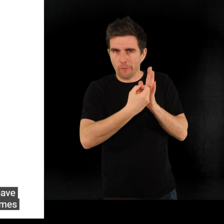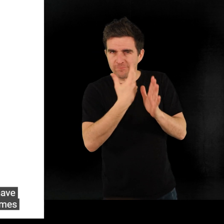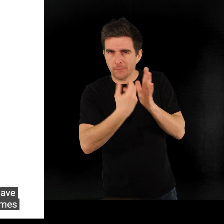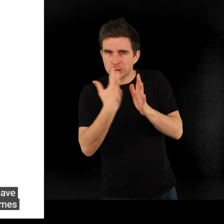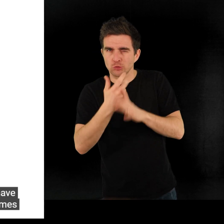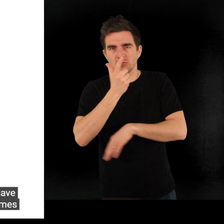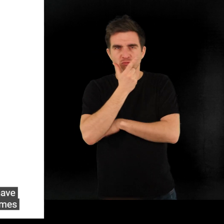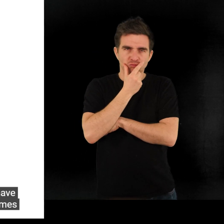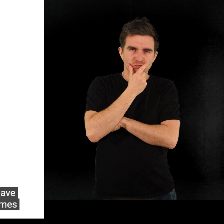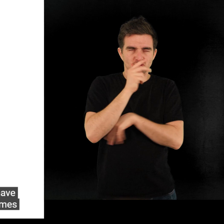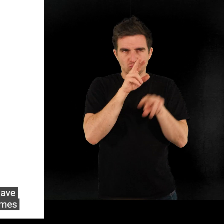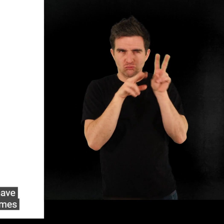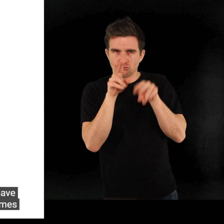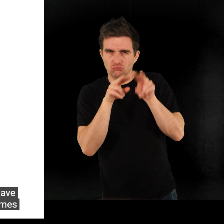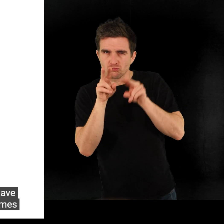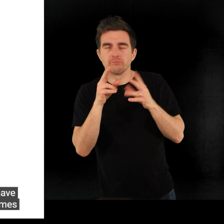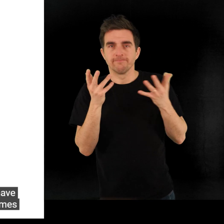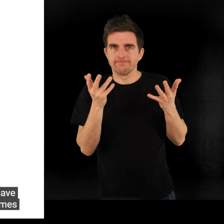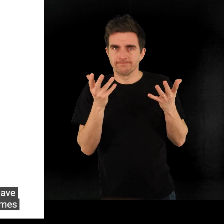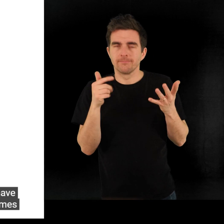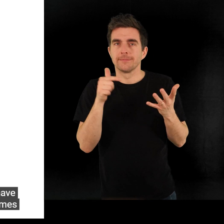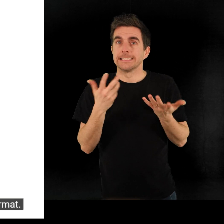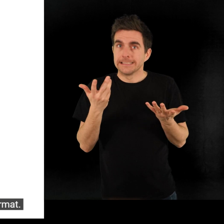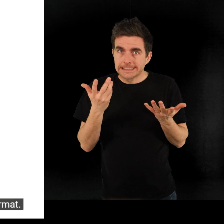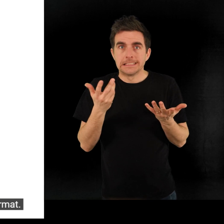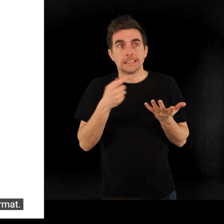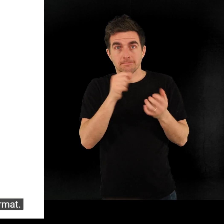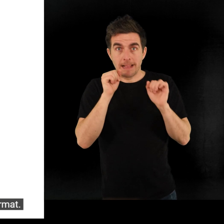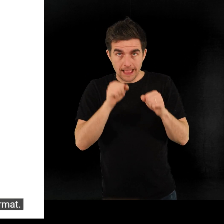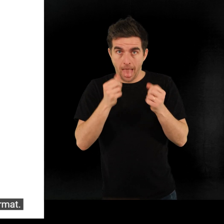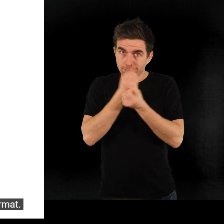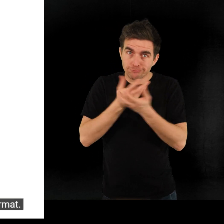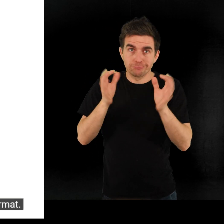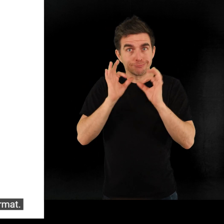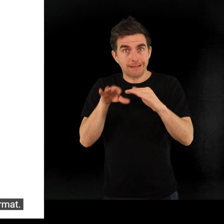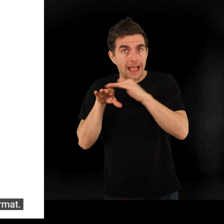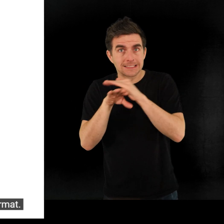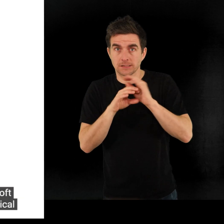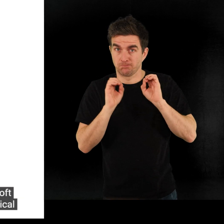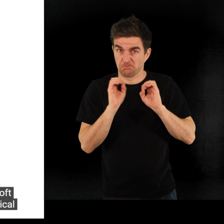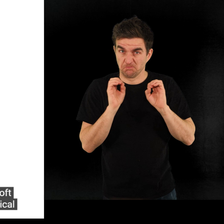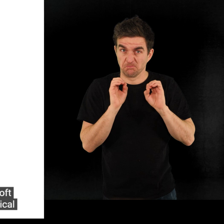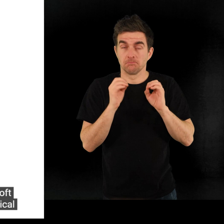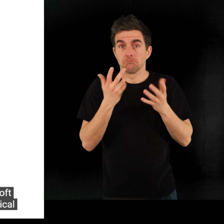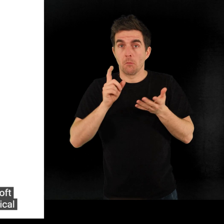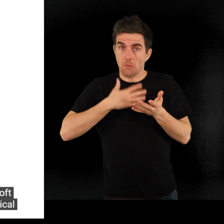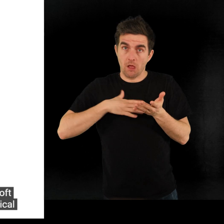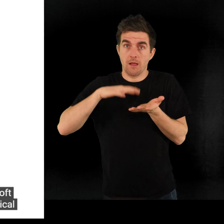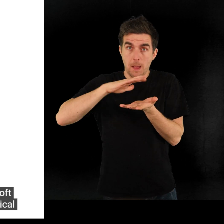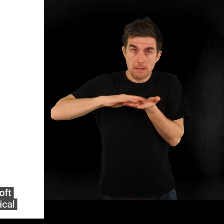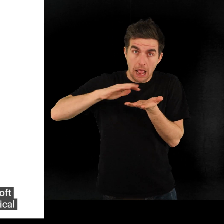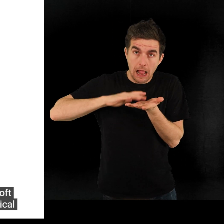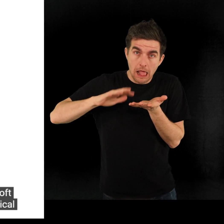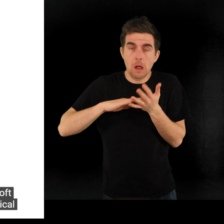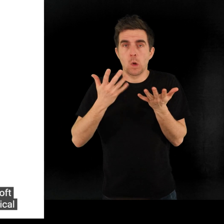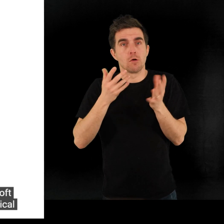because you have to know all this information, and sometimes maybe it is not available in accessible format, that is through the braille